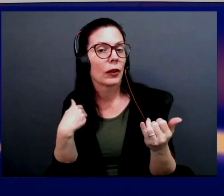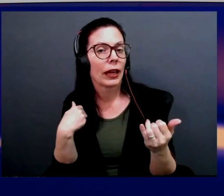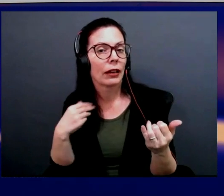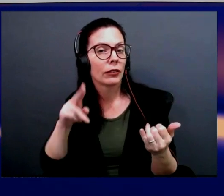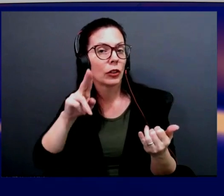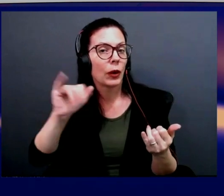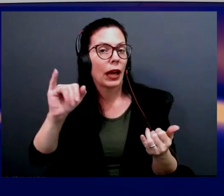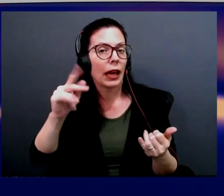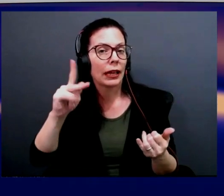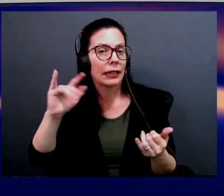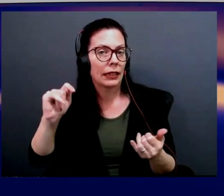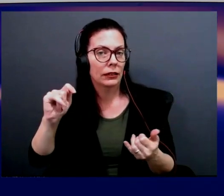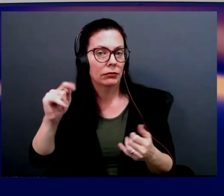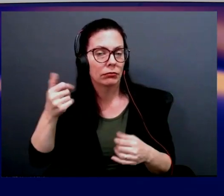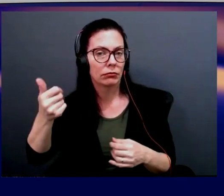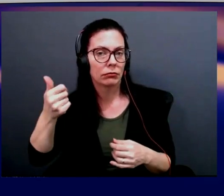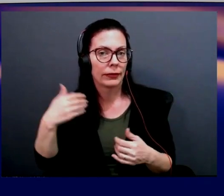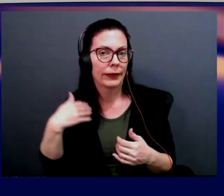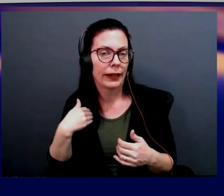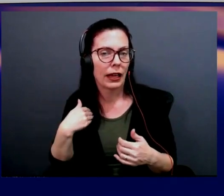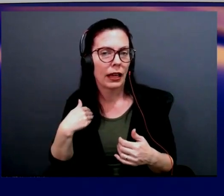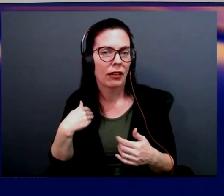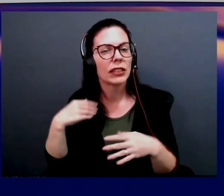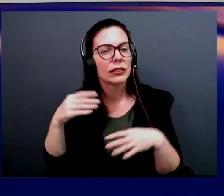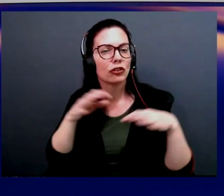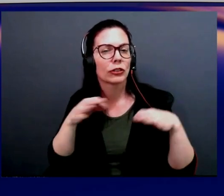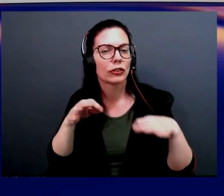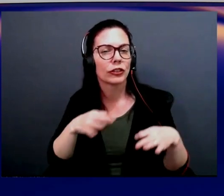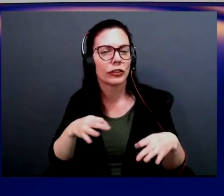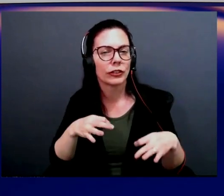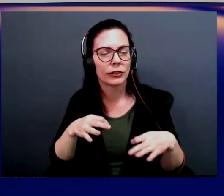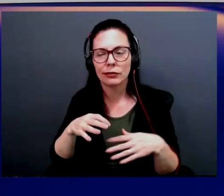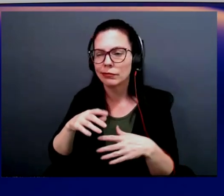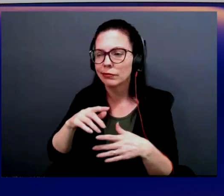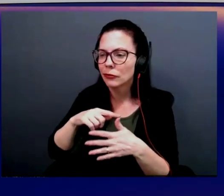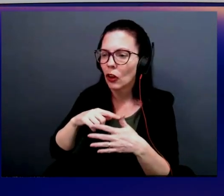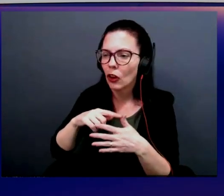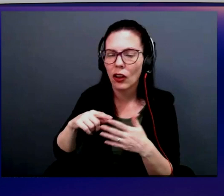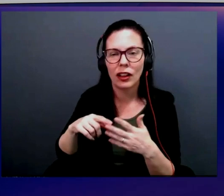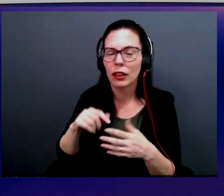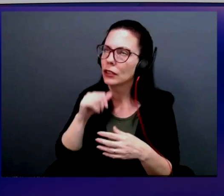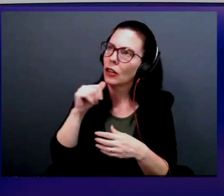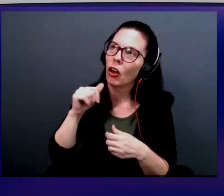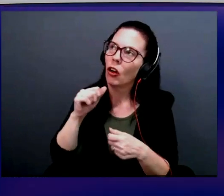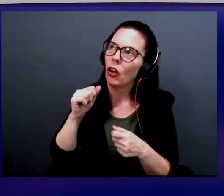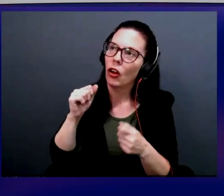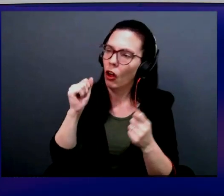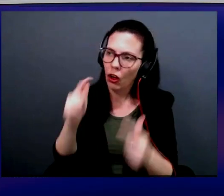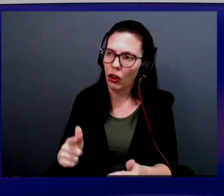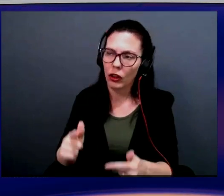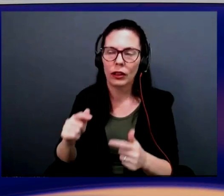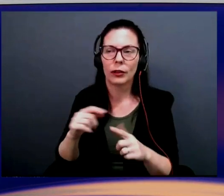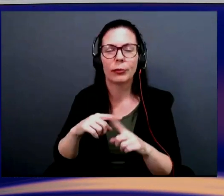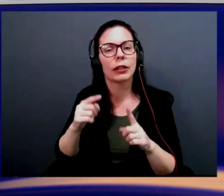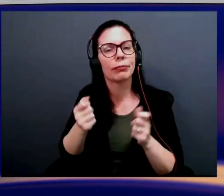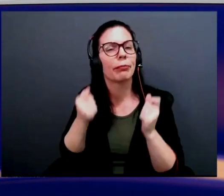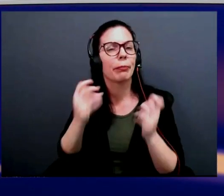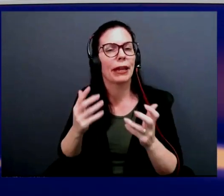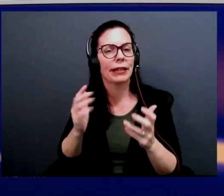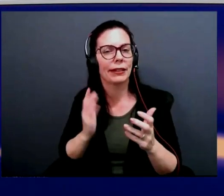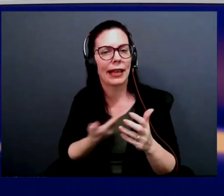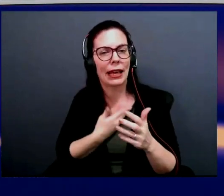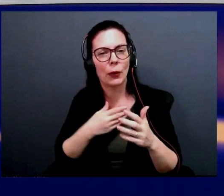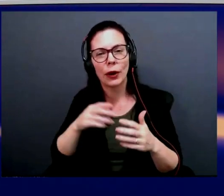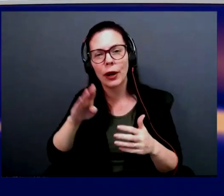that has some instructions right here. Has like all of the, it doesn't have all of it. It has a lot of our like primitives like buttons